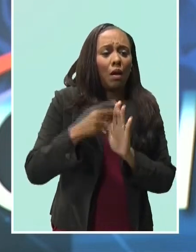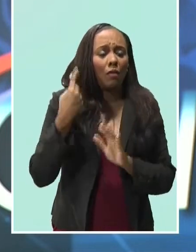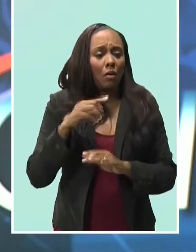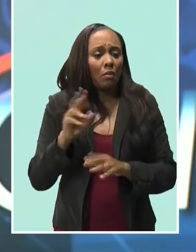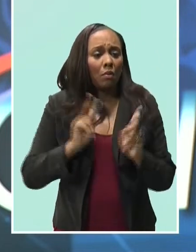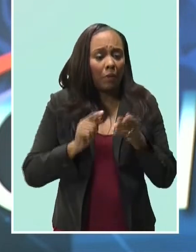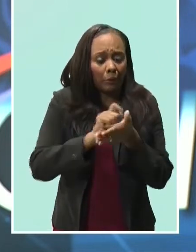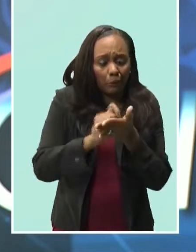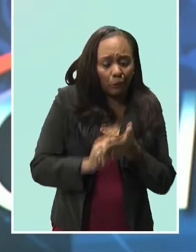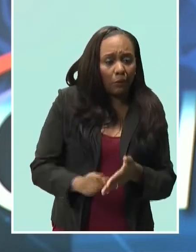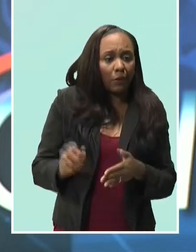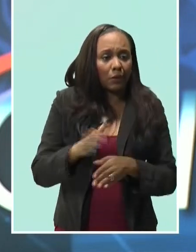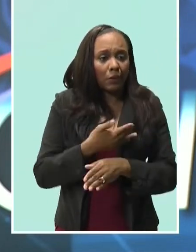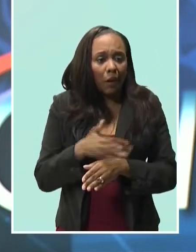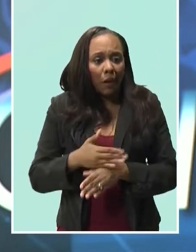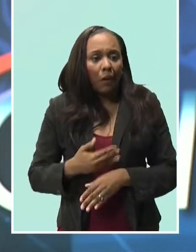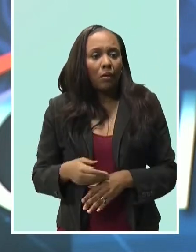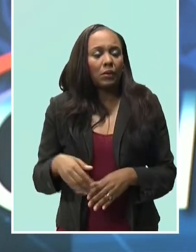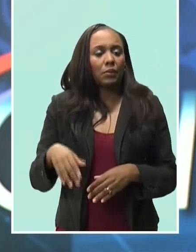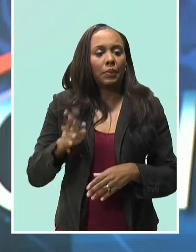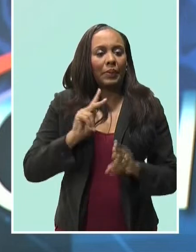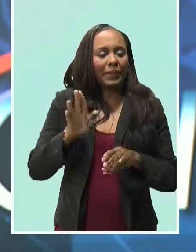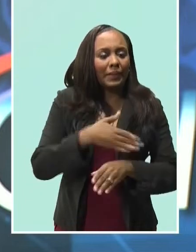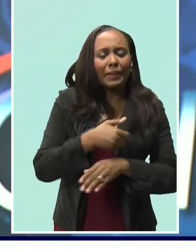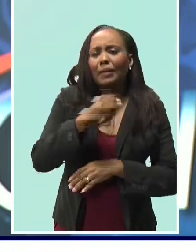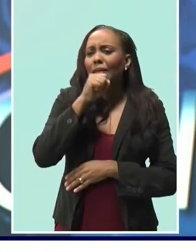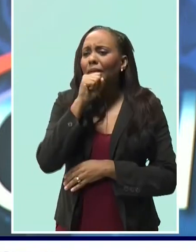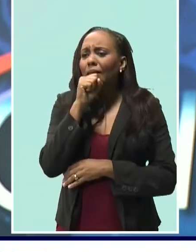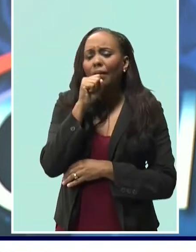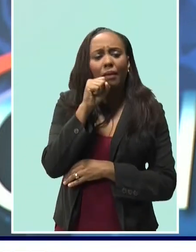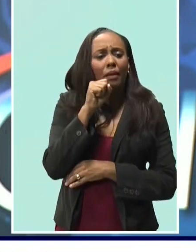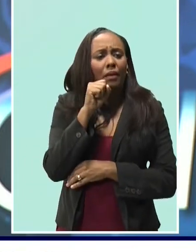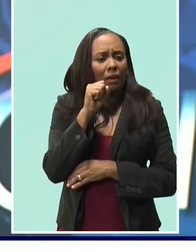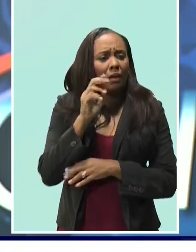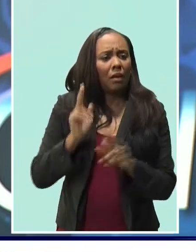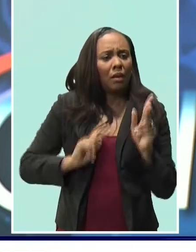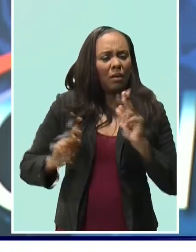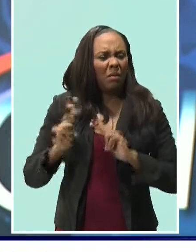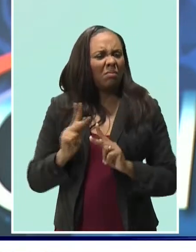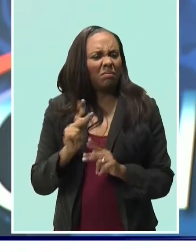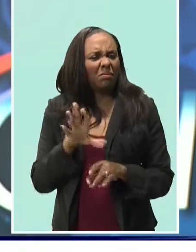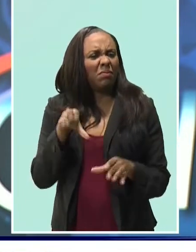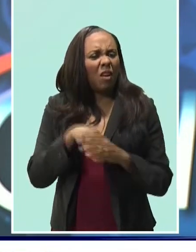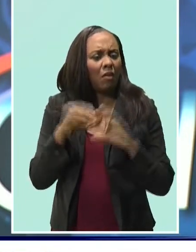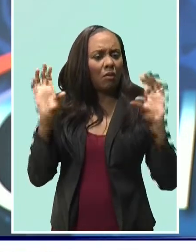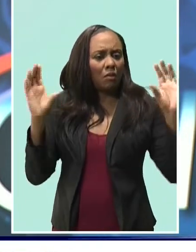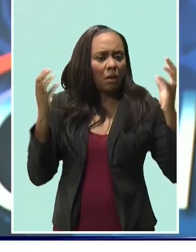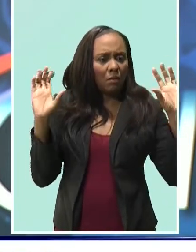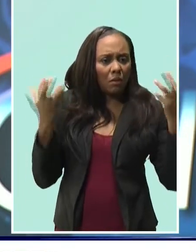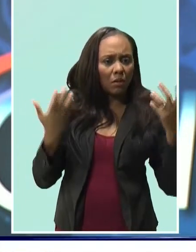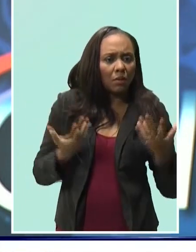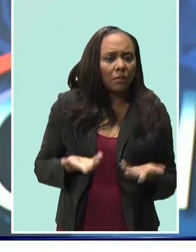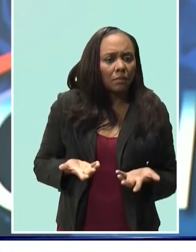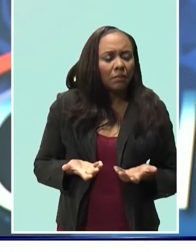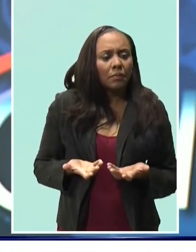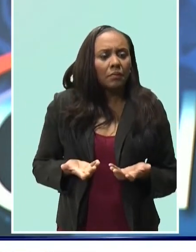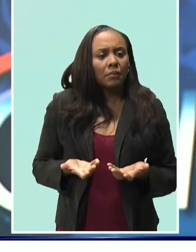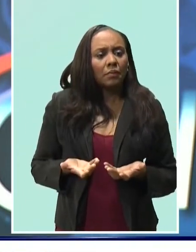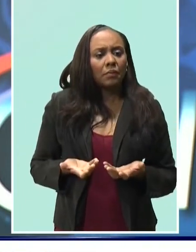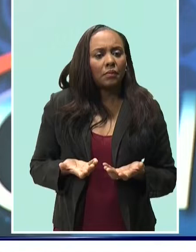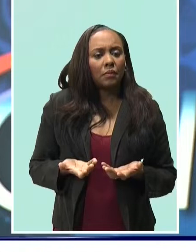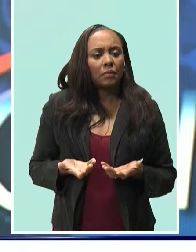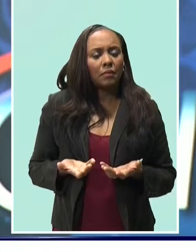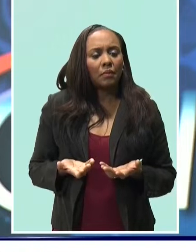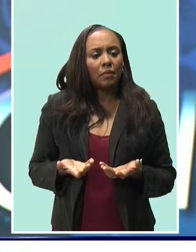songwriters, producers, musicians, and background vocalists, along with many others who rely on the industry to earn a livelihood. Ms. Smith